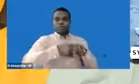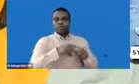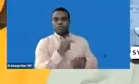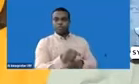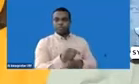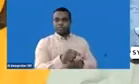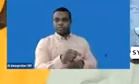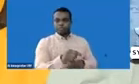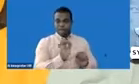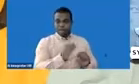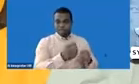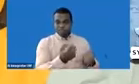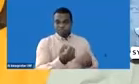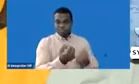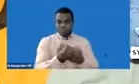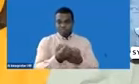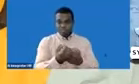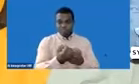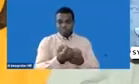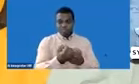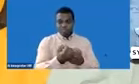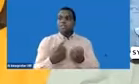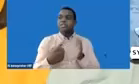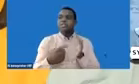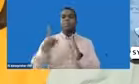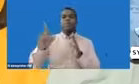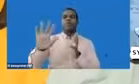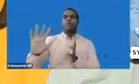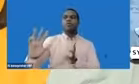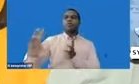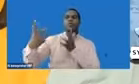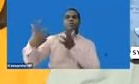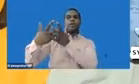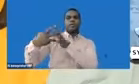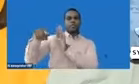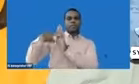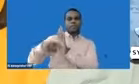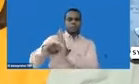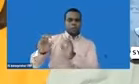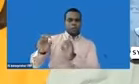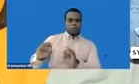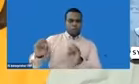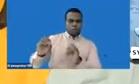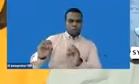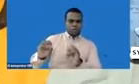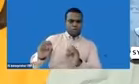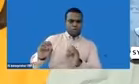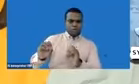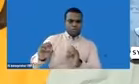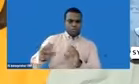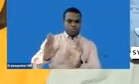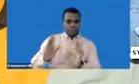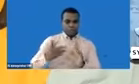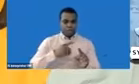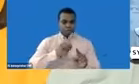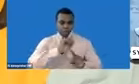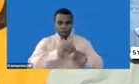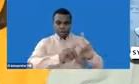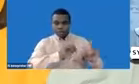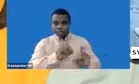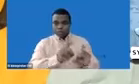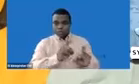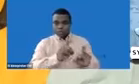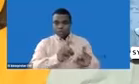40% of WCAG. But as we all know, the Web Accessibility Directive doesn't directly point to WCAG, but to the